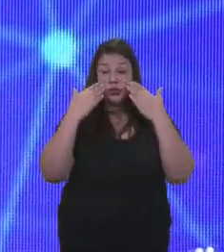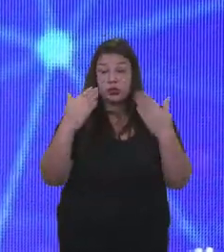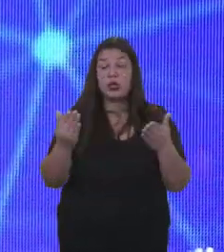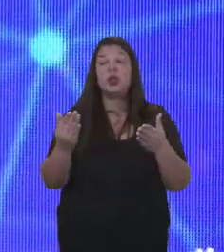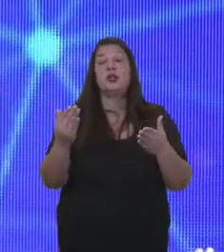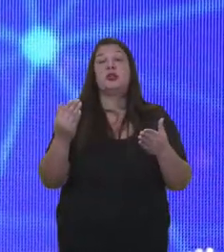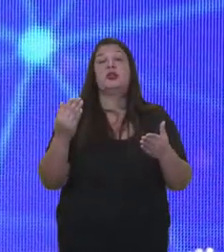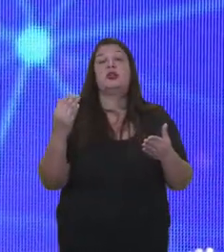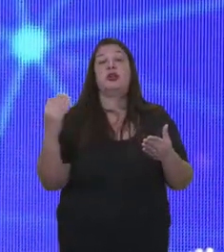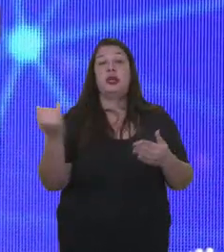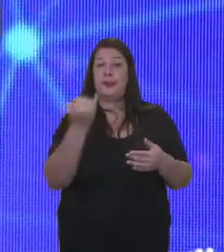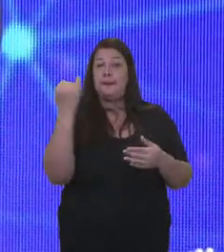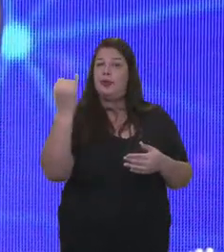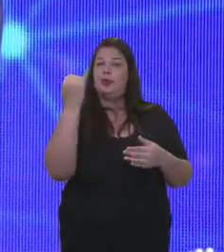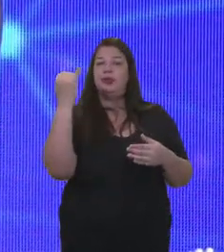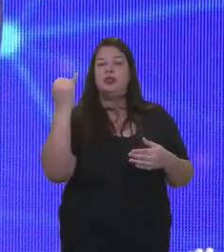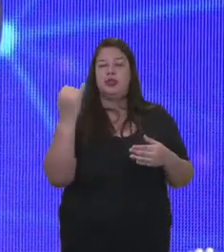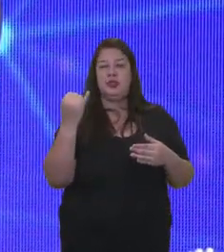shown.